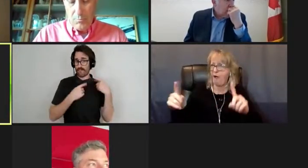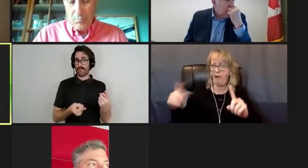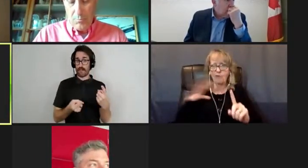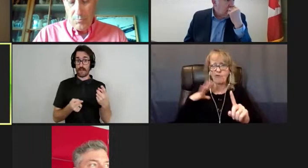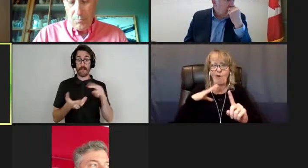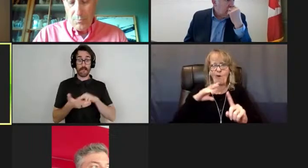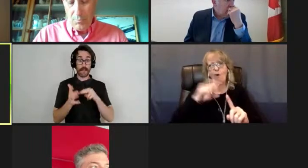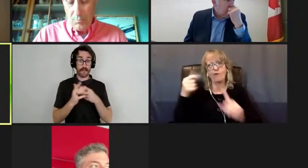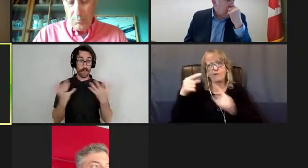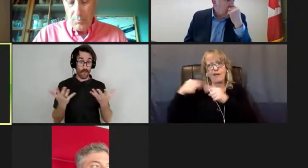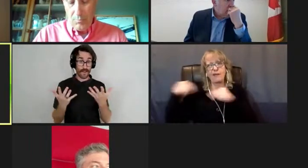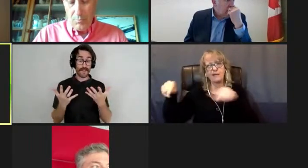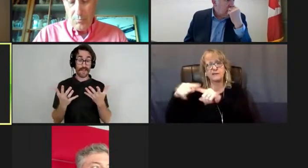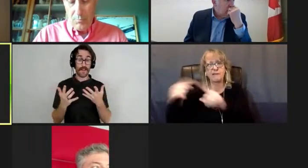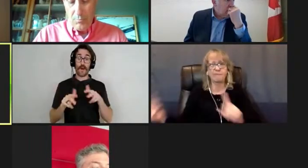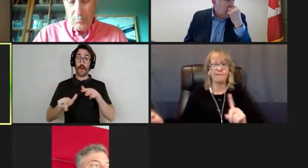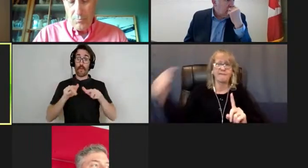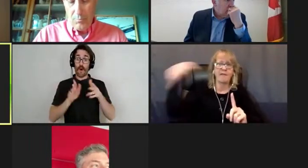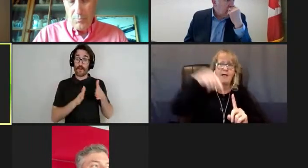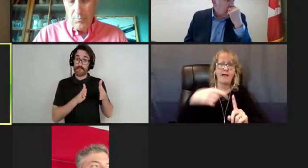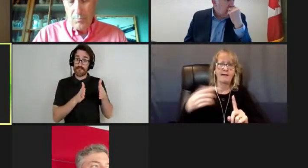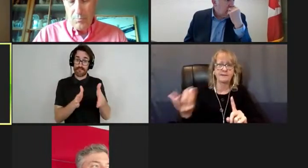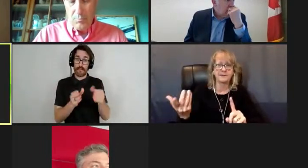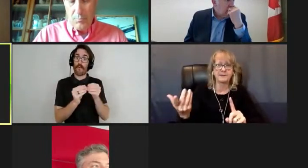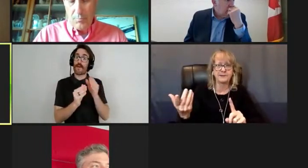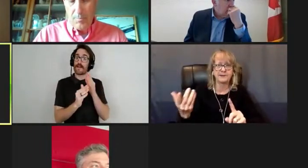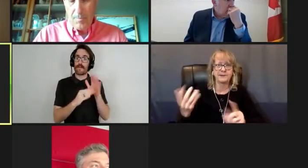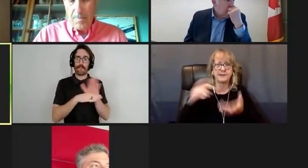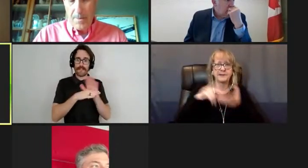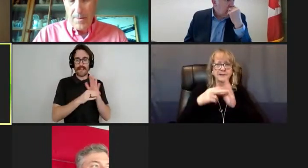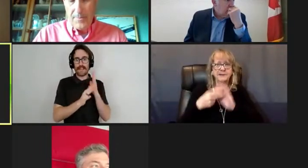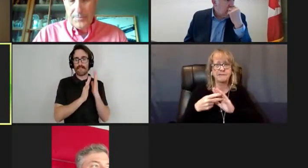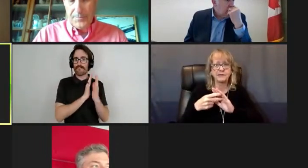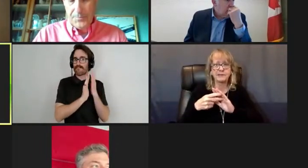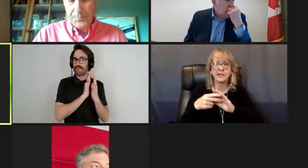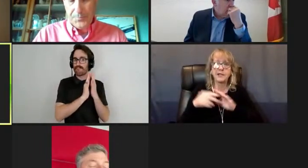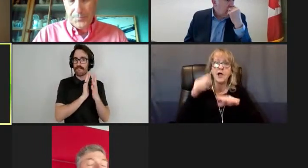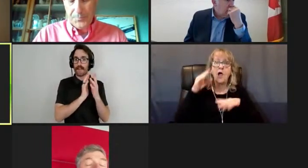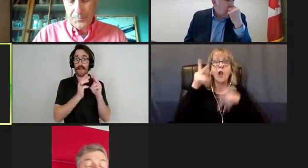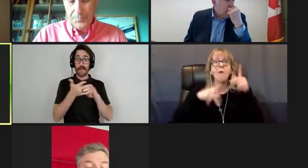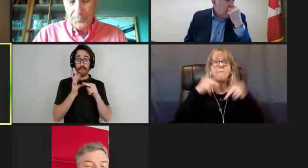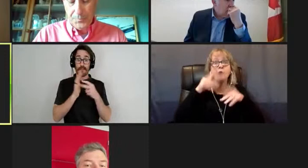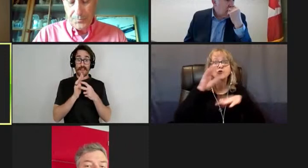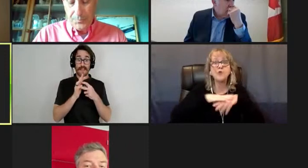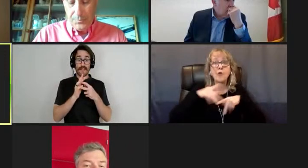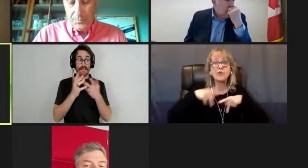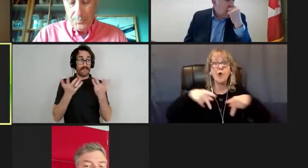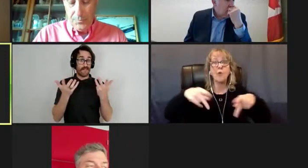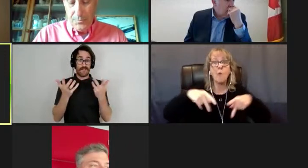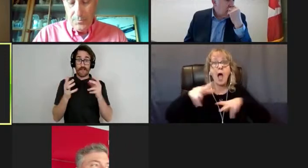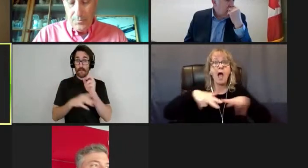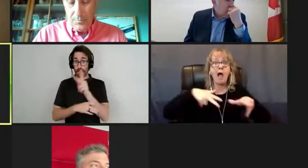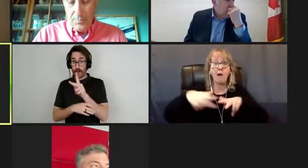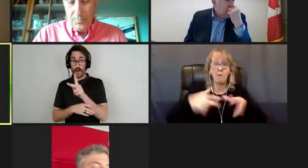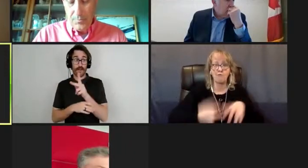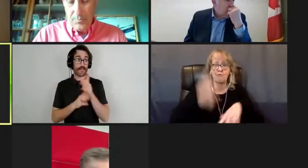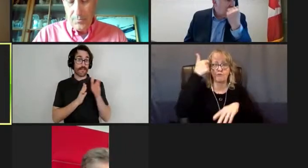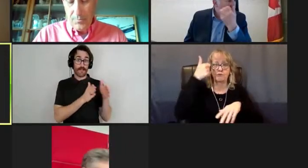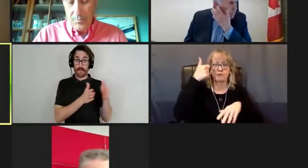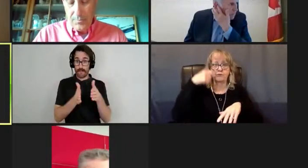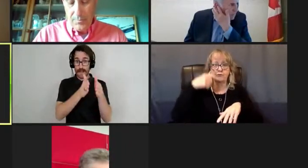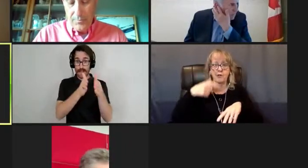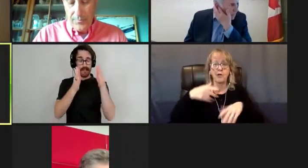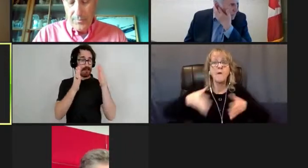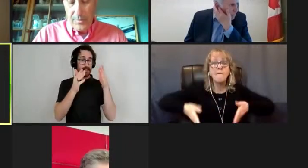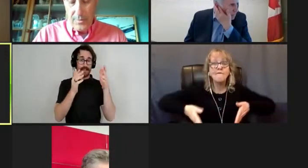that the sidewalks are busier. That does mean as well that our pathways are much busier, as well as the parks. But I